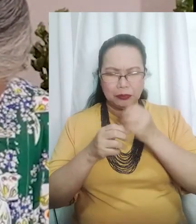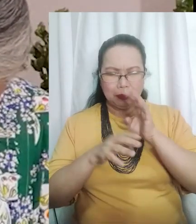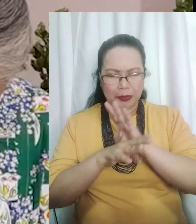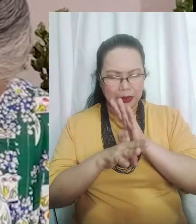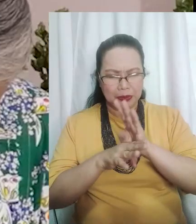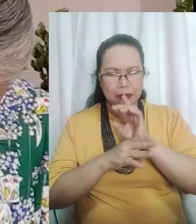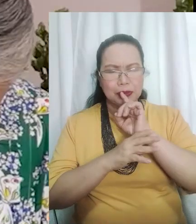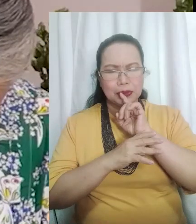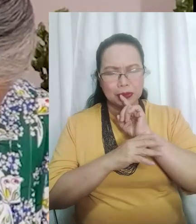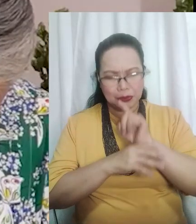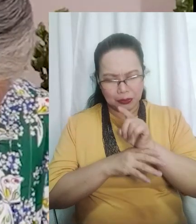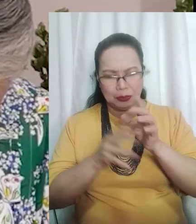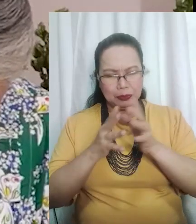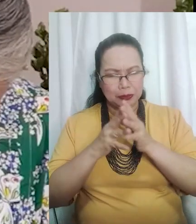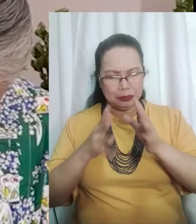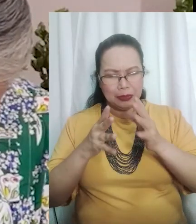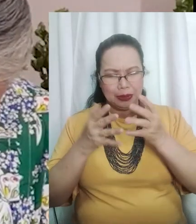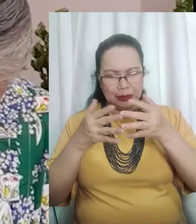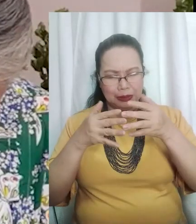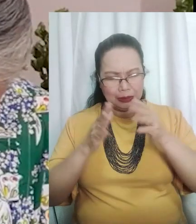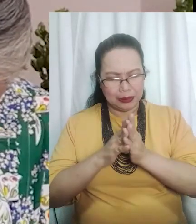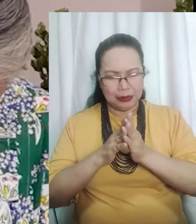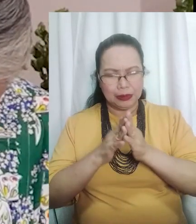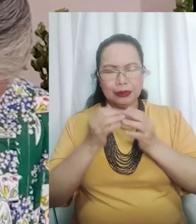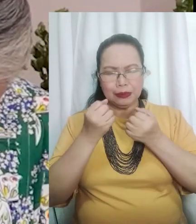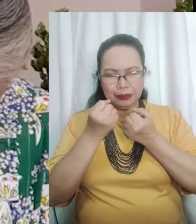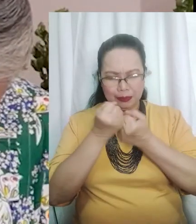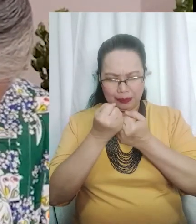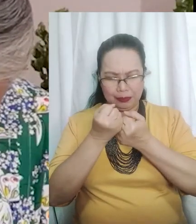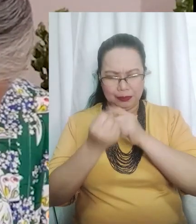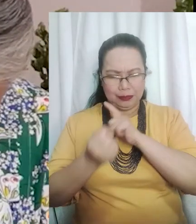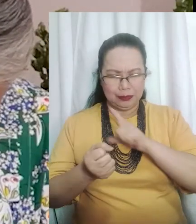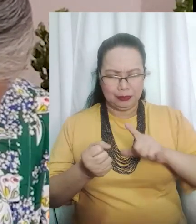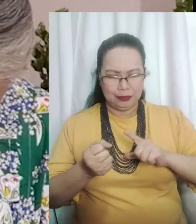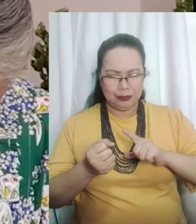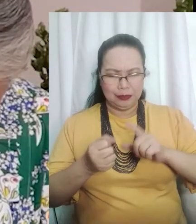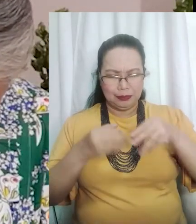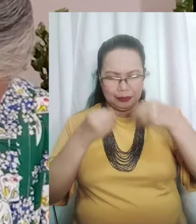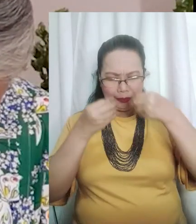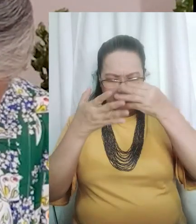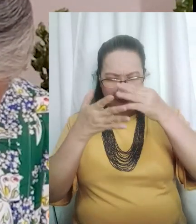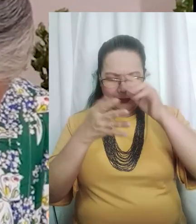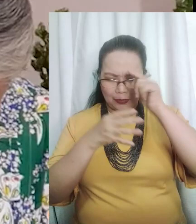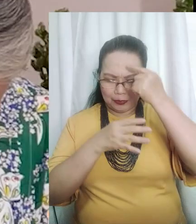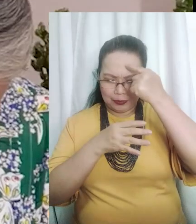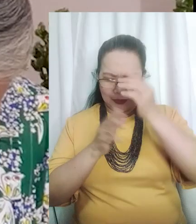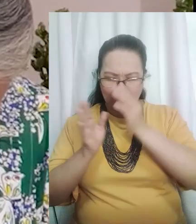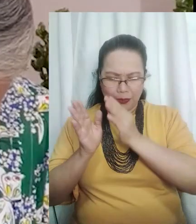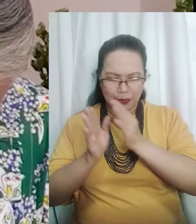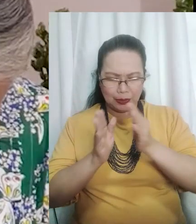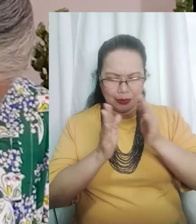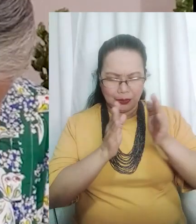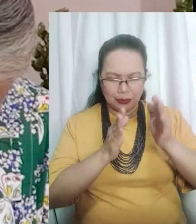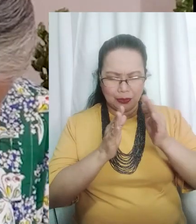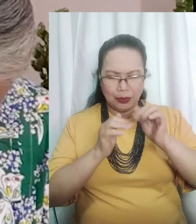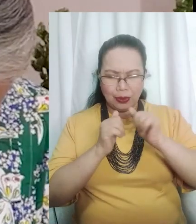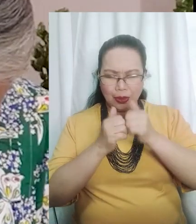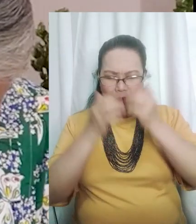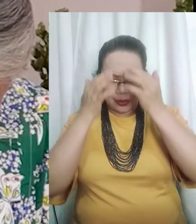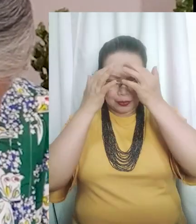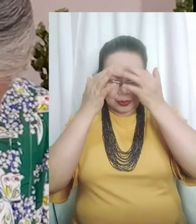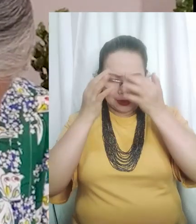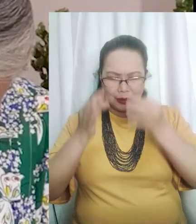big entrepreneurs. Sustain us, Lord, and bring order to our government. Bless our